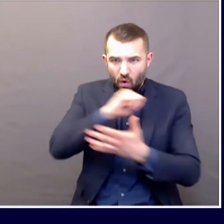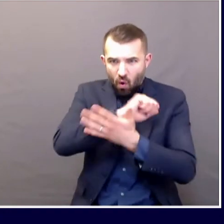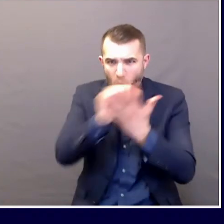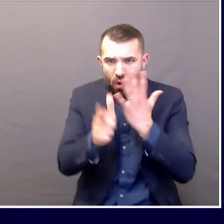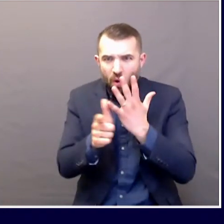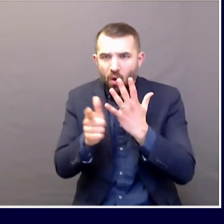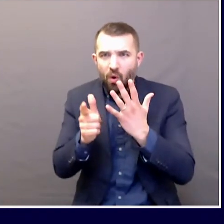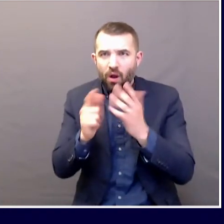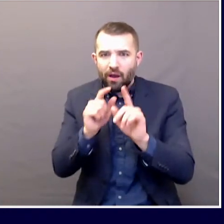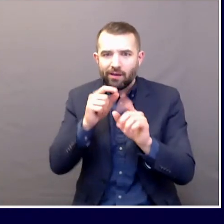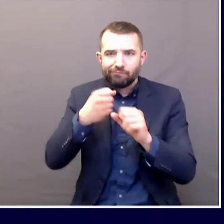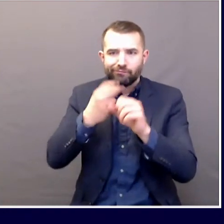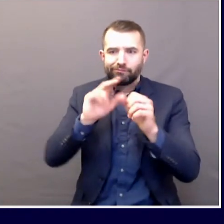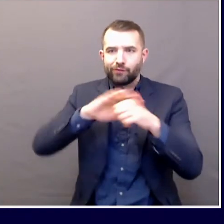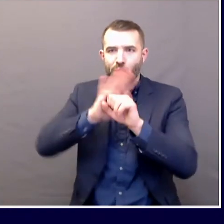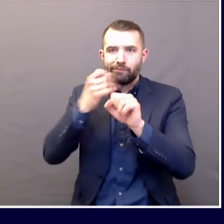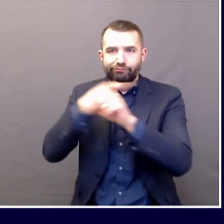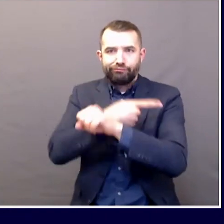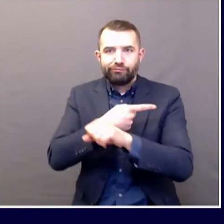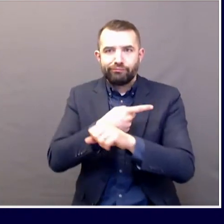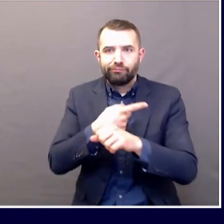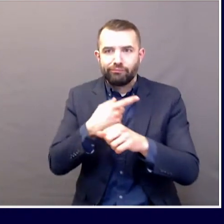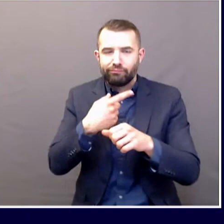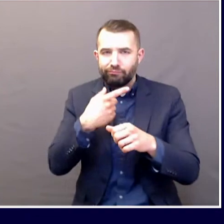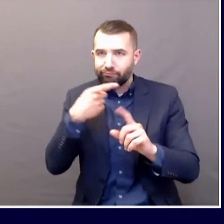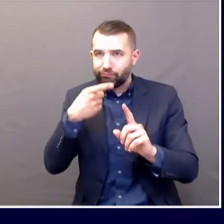or DHHS or whoever makes those decisions